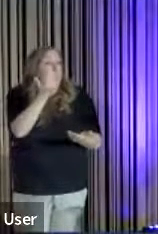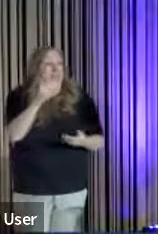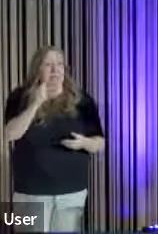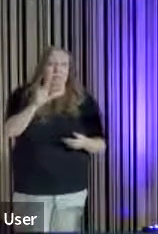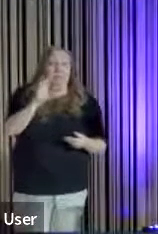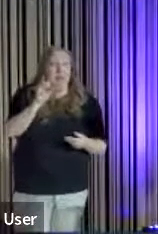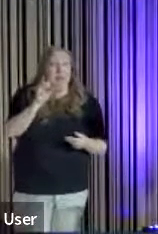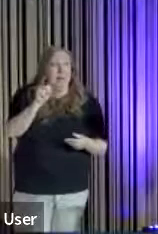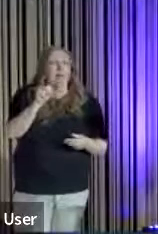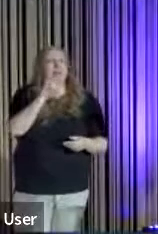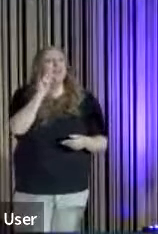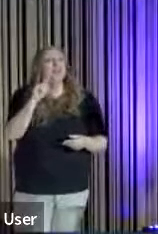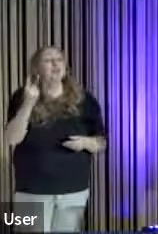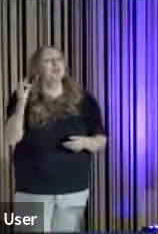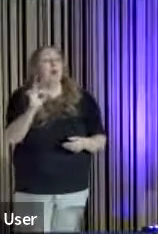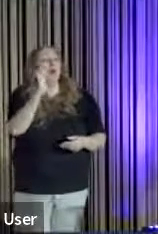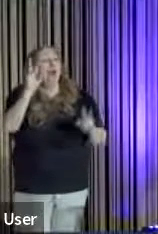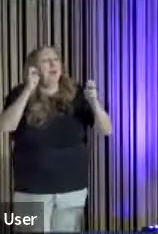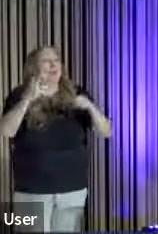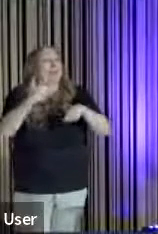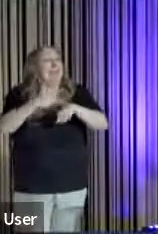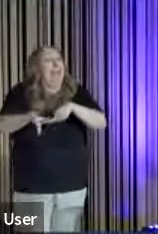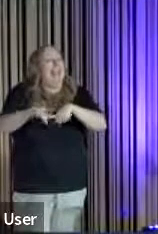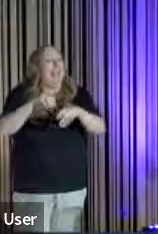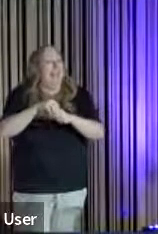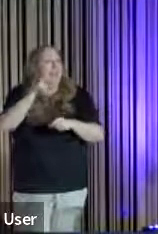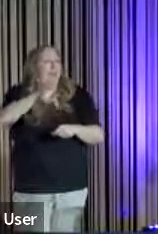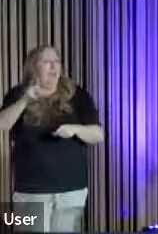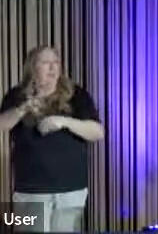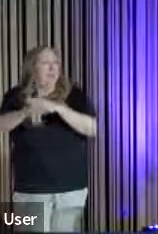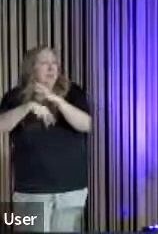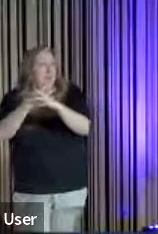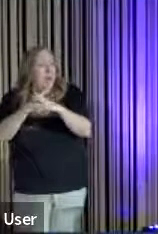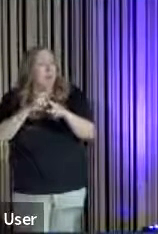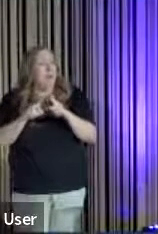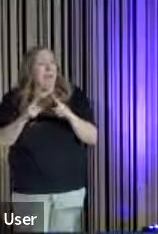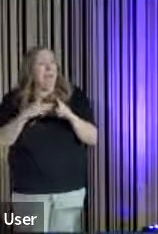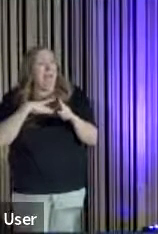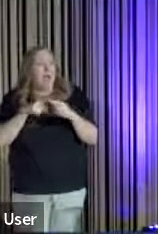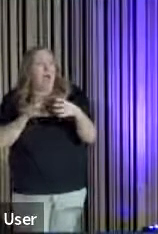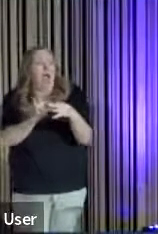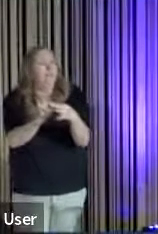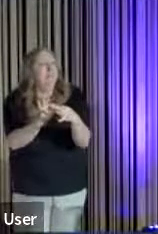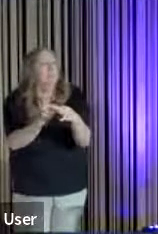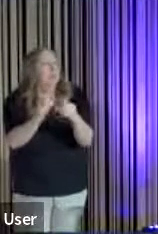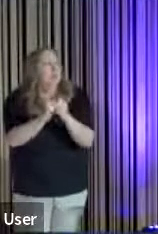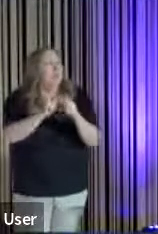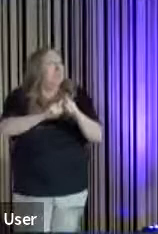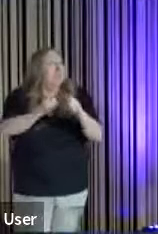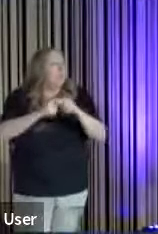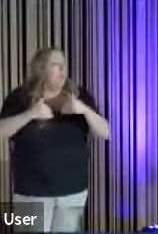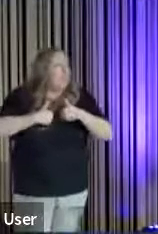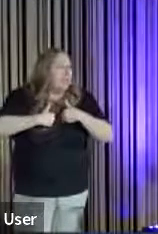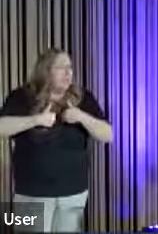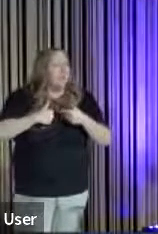float around naked in the planktonic world, but it lives inside this home. And when it finds a suitable coral reef, perhaps